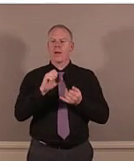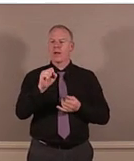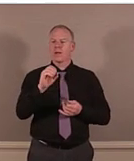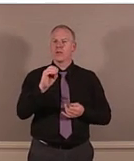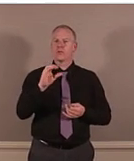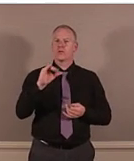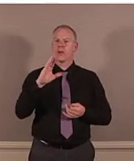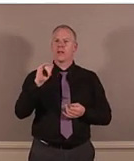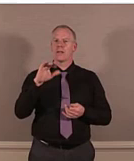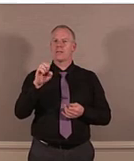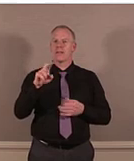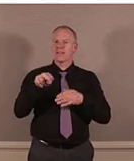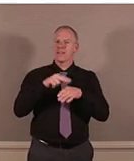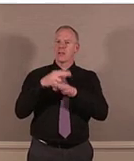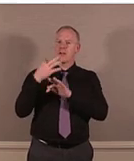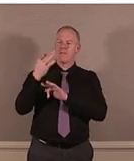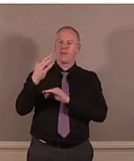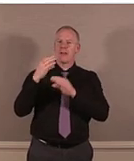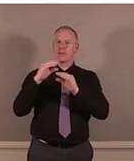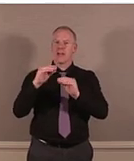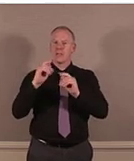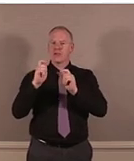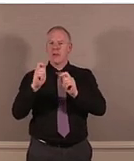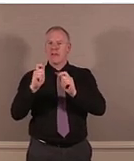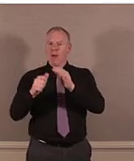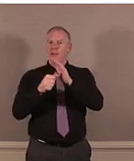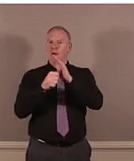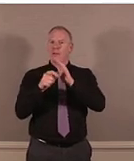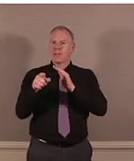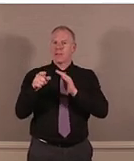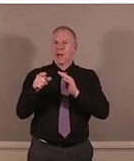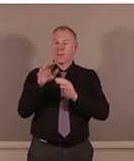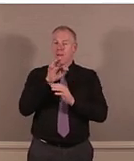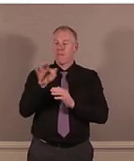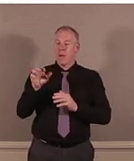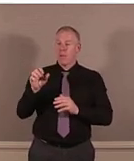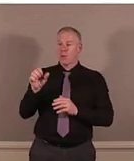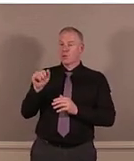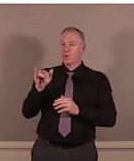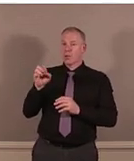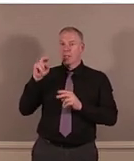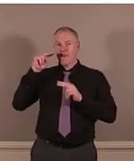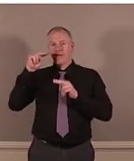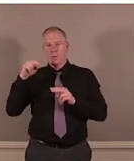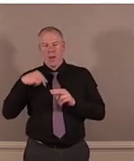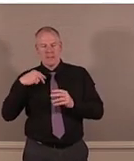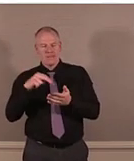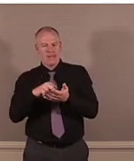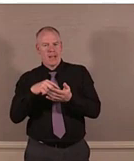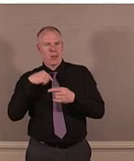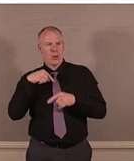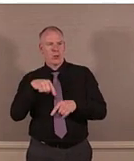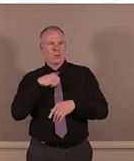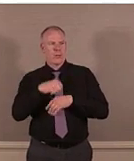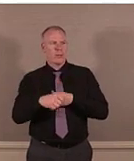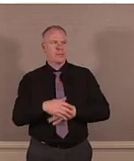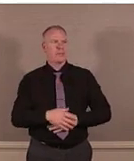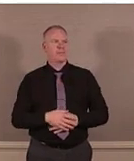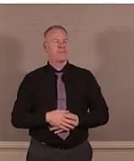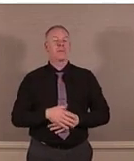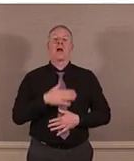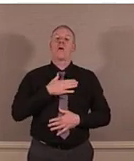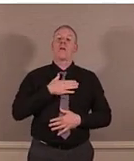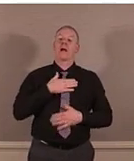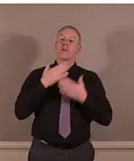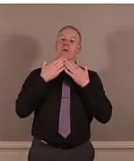National Further Education Training Authority, and on behalf of SOLAS, I'm absolutely delighted to be here today. I'd like to thank